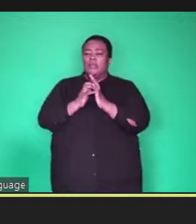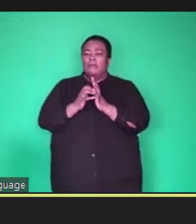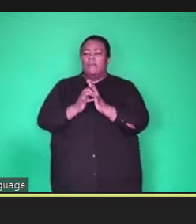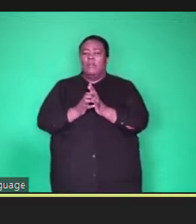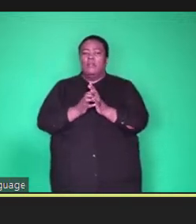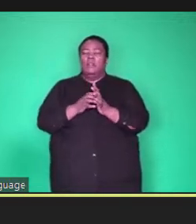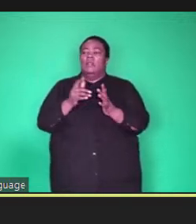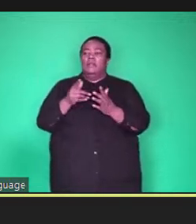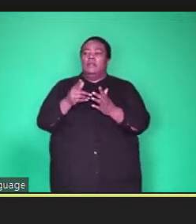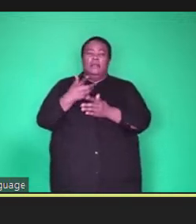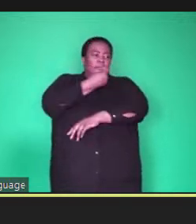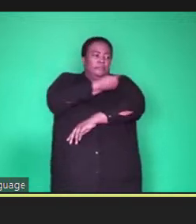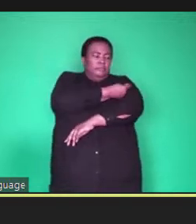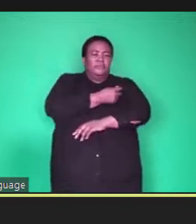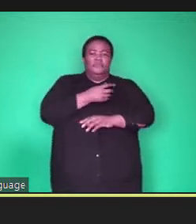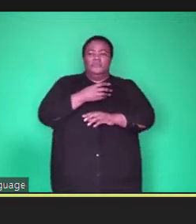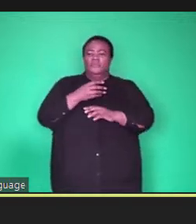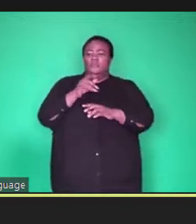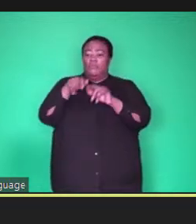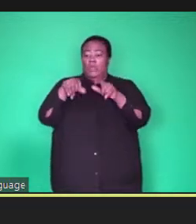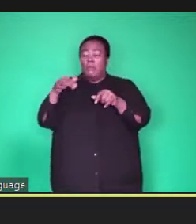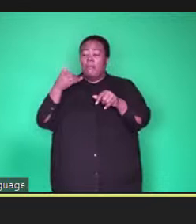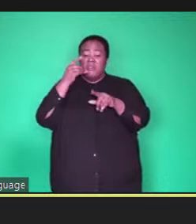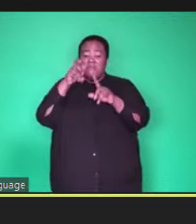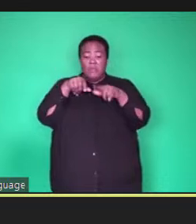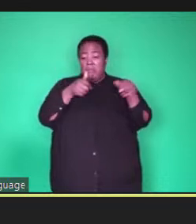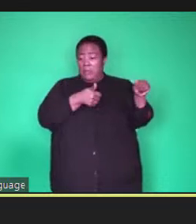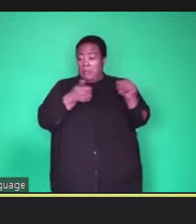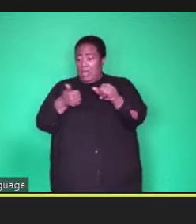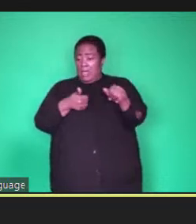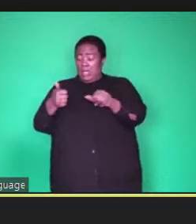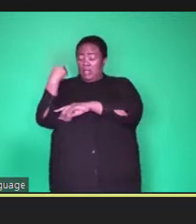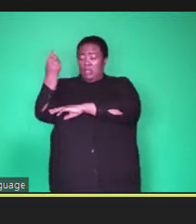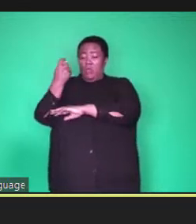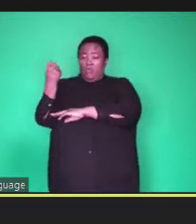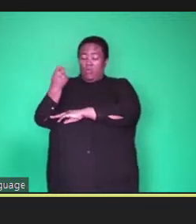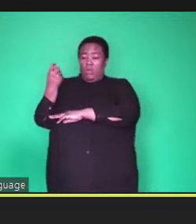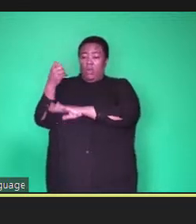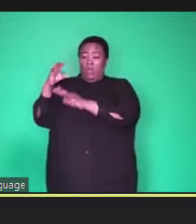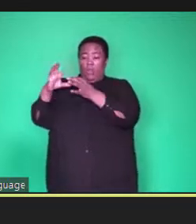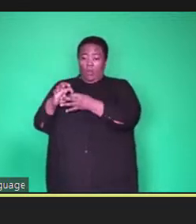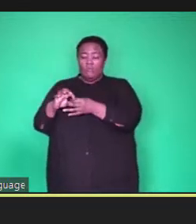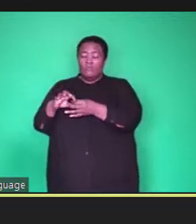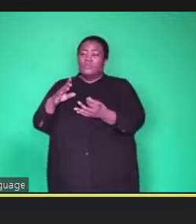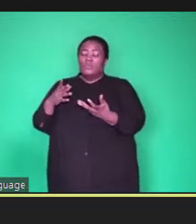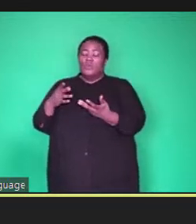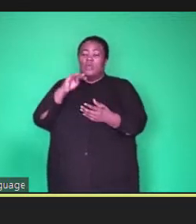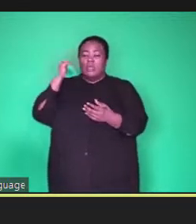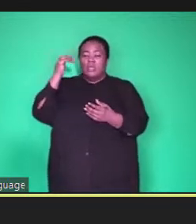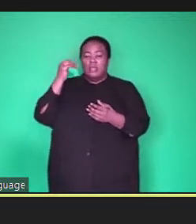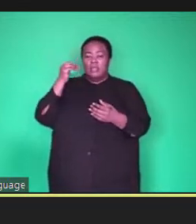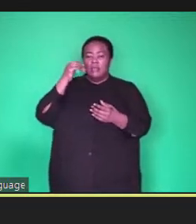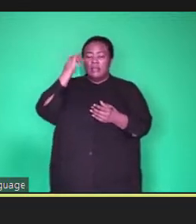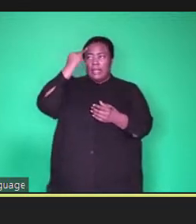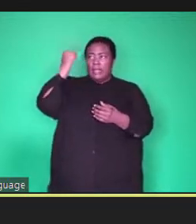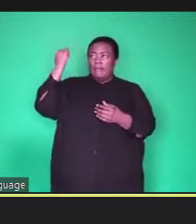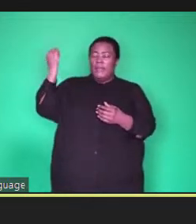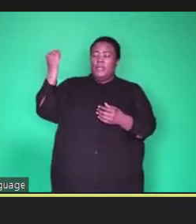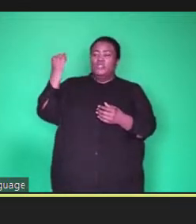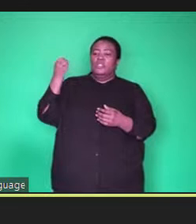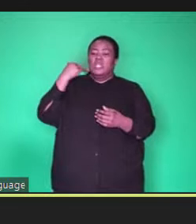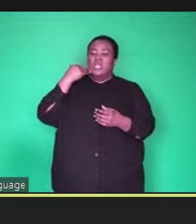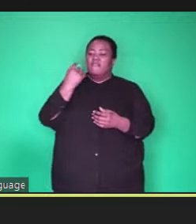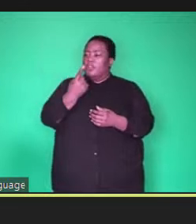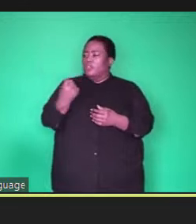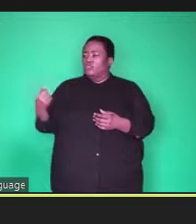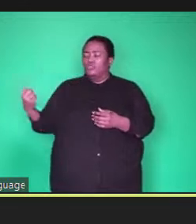programs. If people are back in their rural homes, then our data is quite out. If you imagine every household has 1.5 more people than